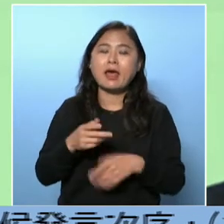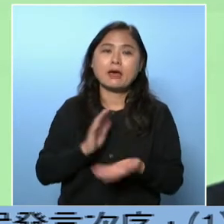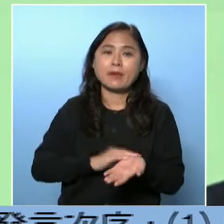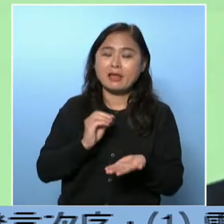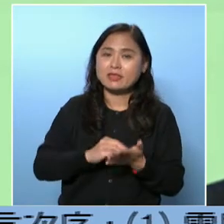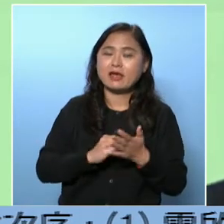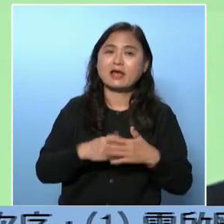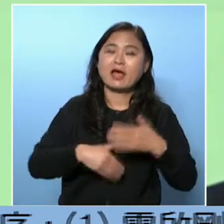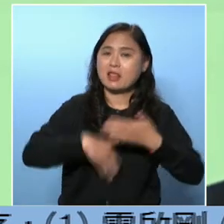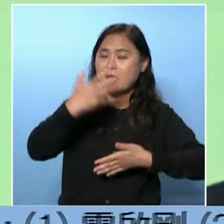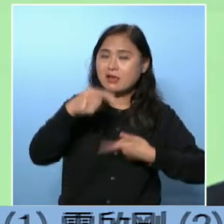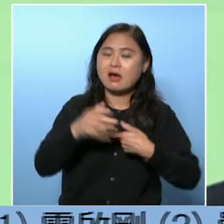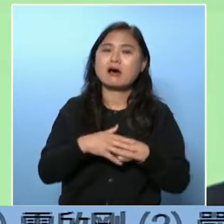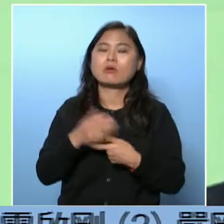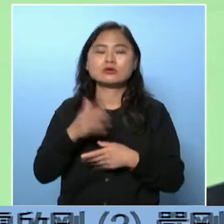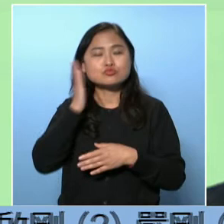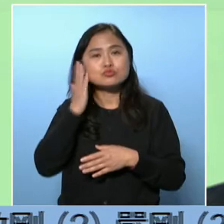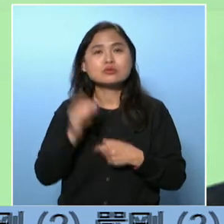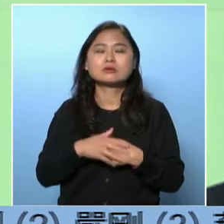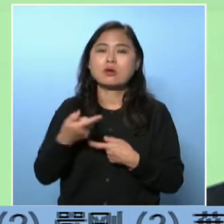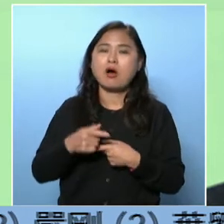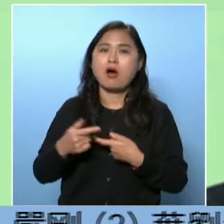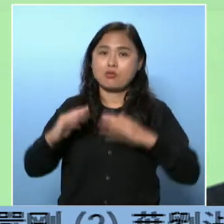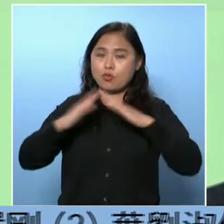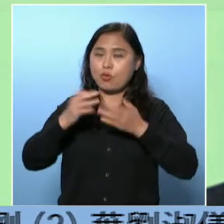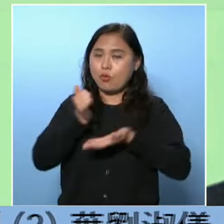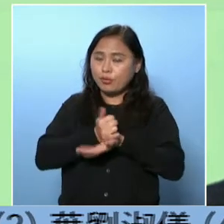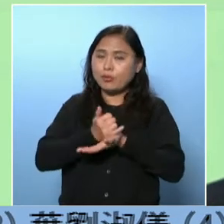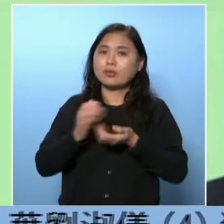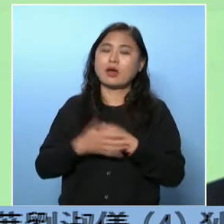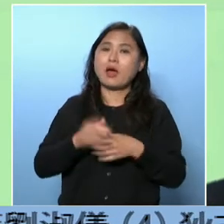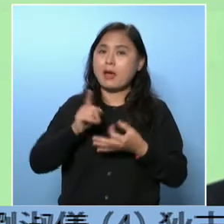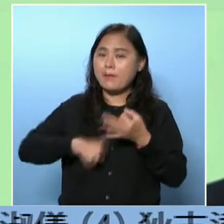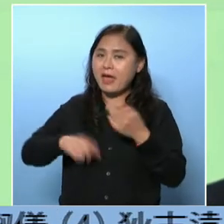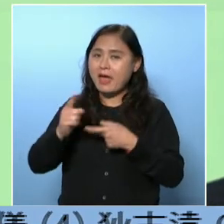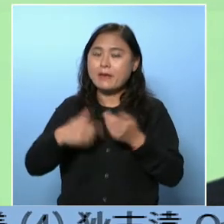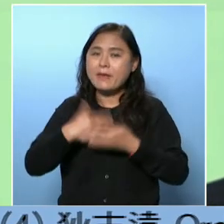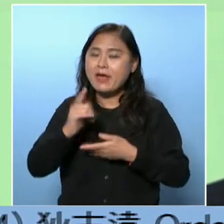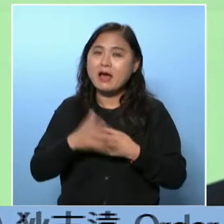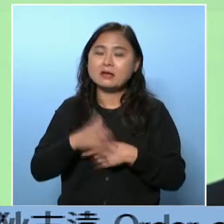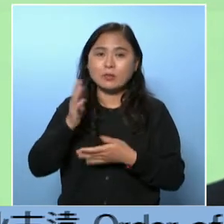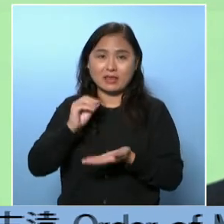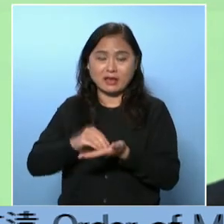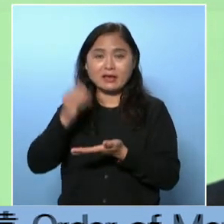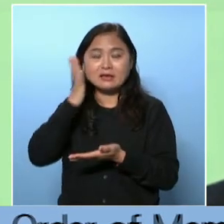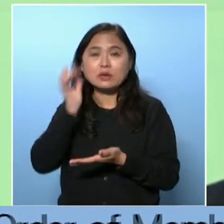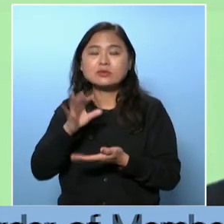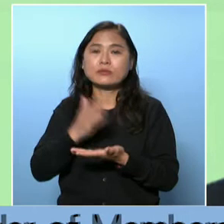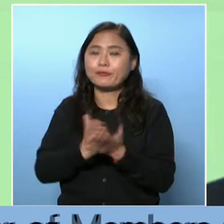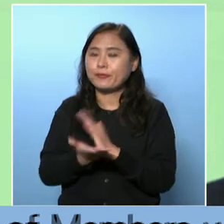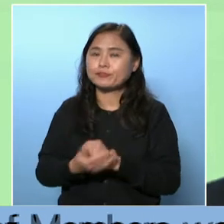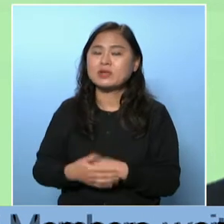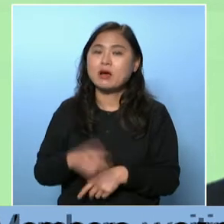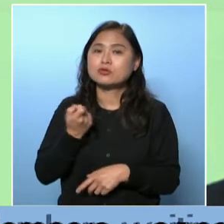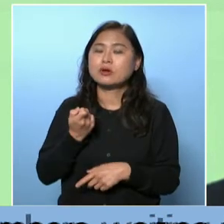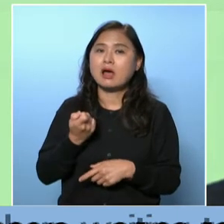whether the buildings they are interested in have confirmed cases, etc. But